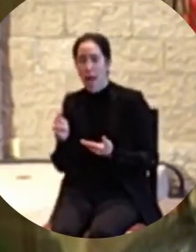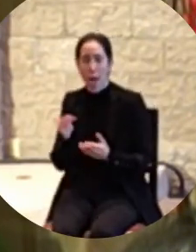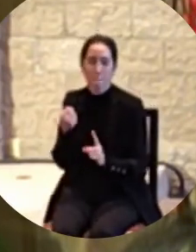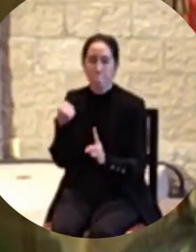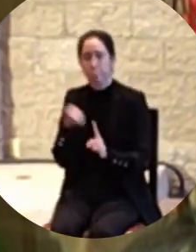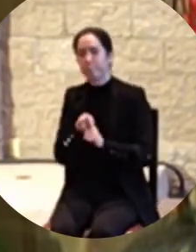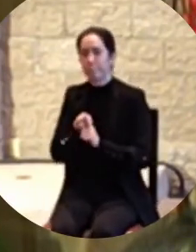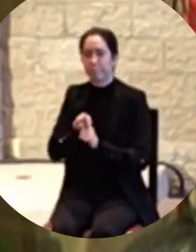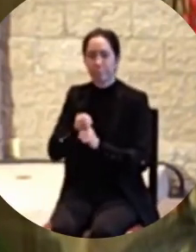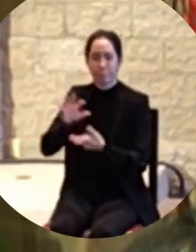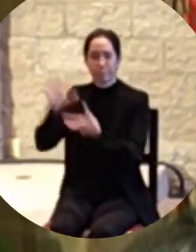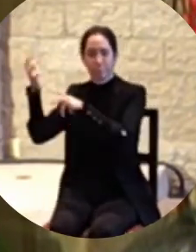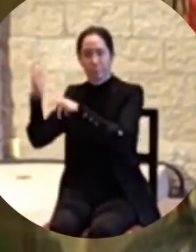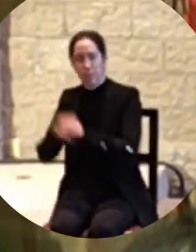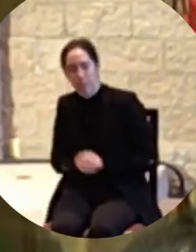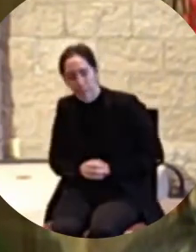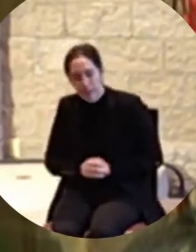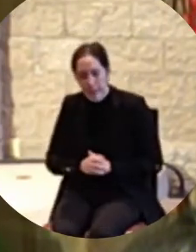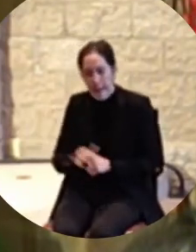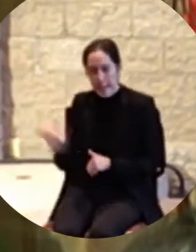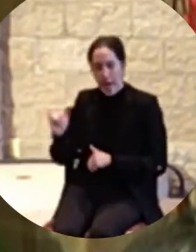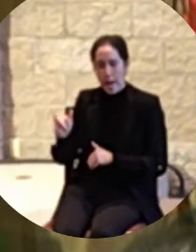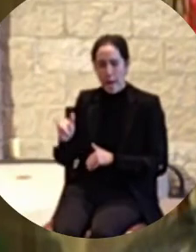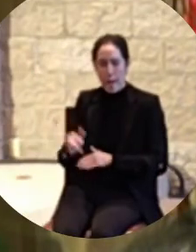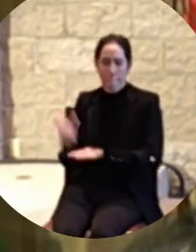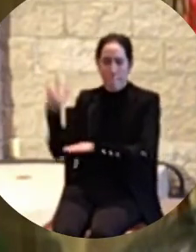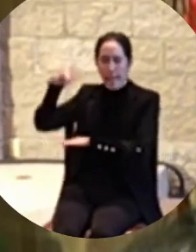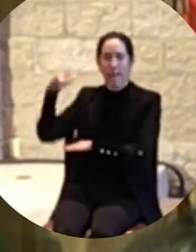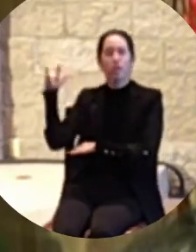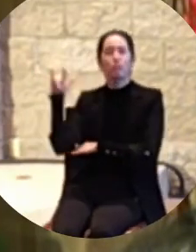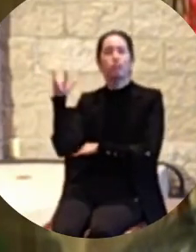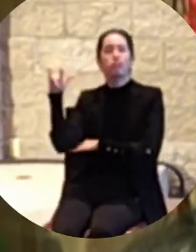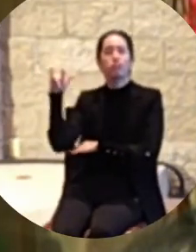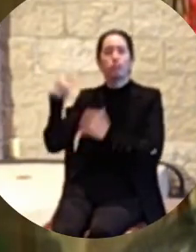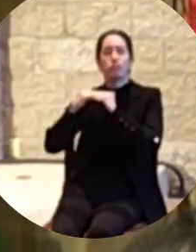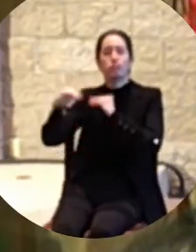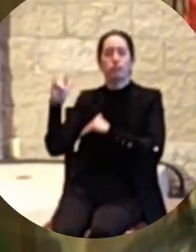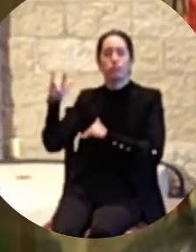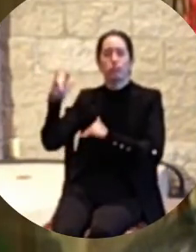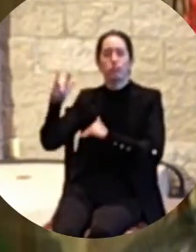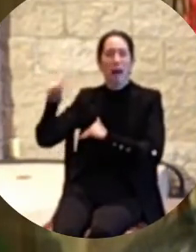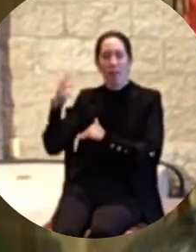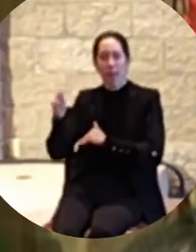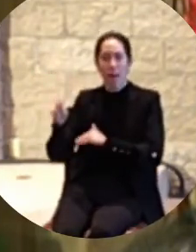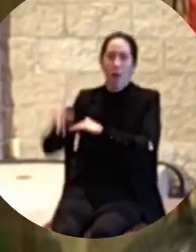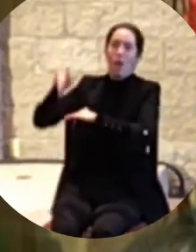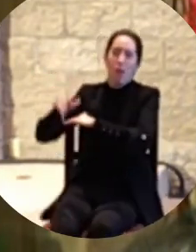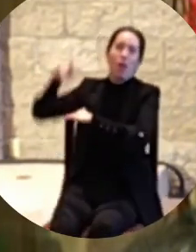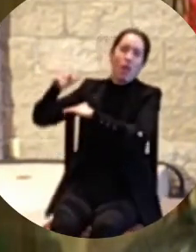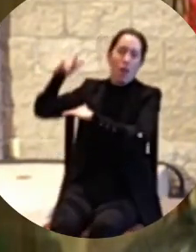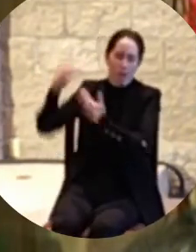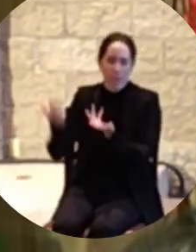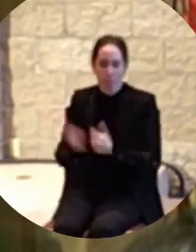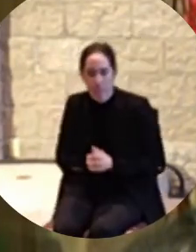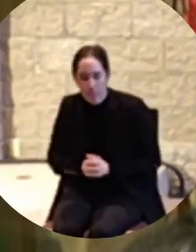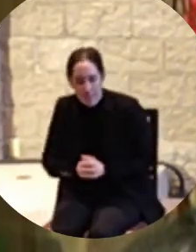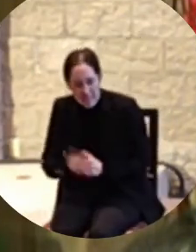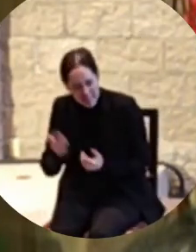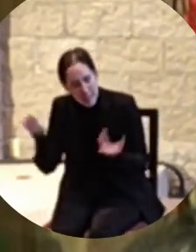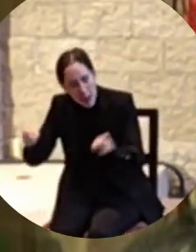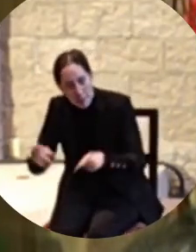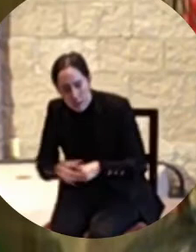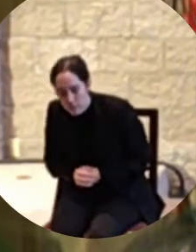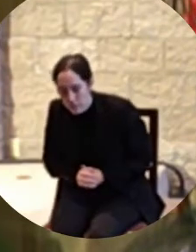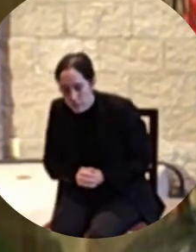She says that this joy, rejoicing and sorrowing is written into the architecture of human existence. Youth and beauty ripen and